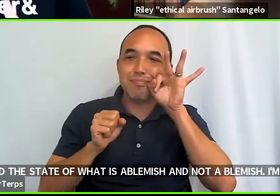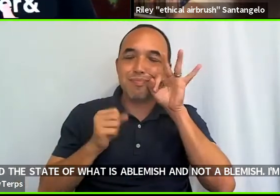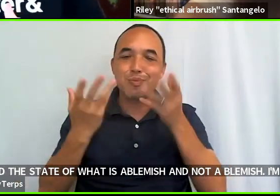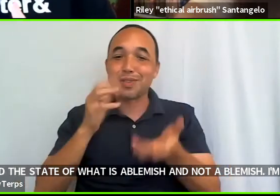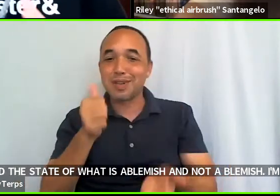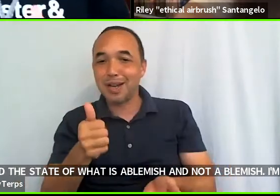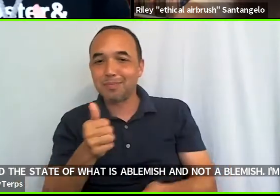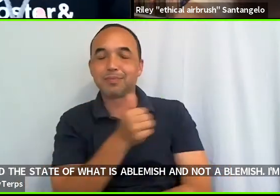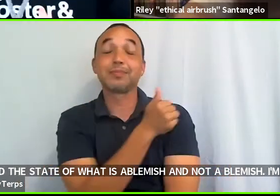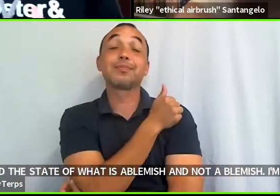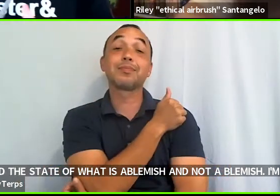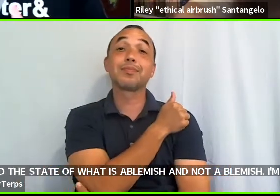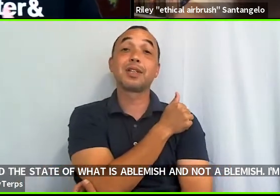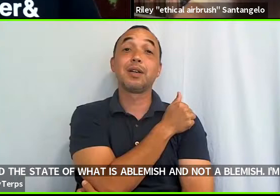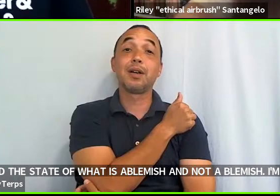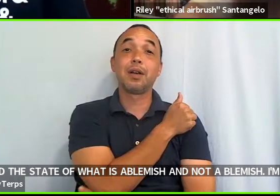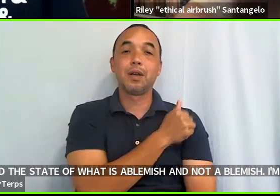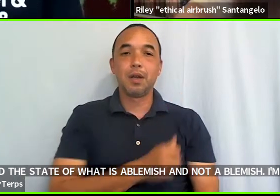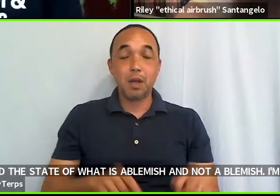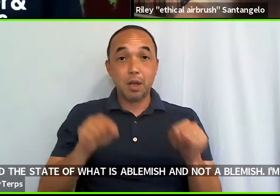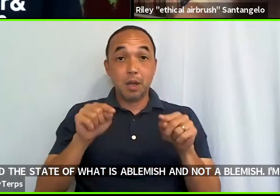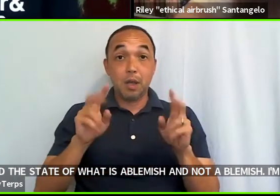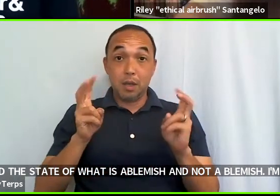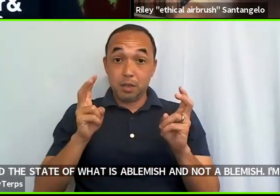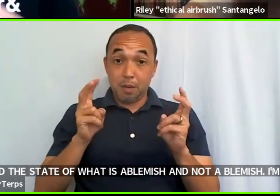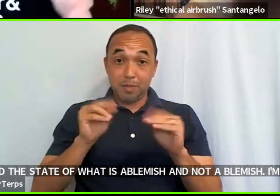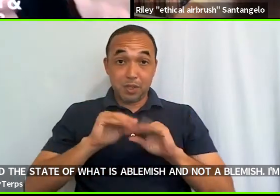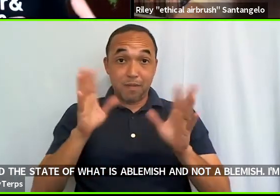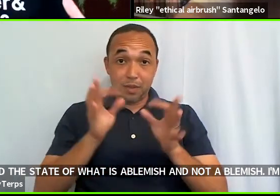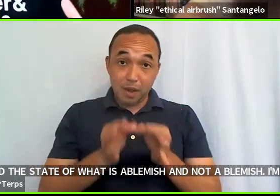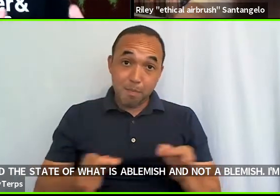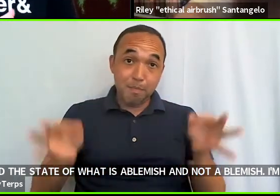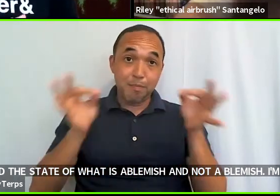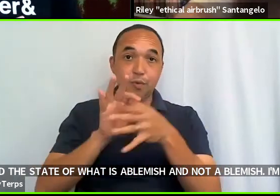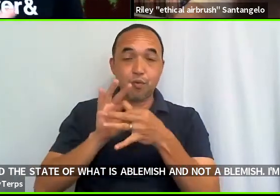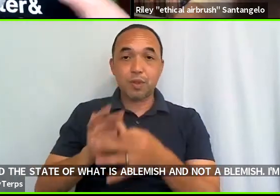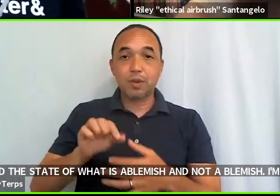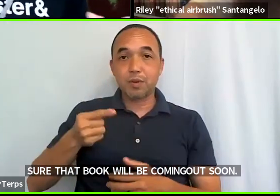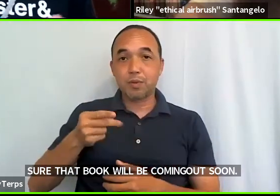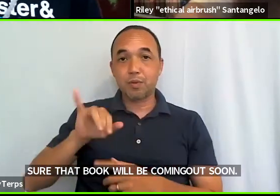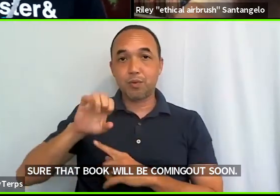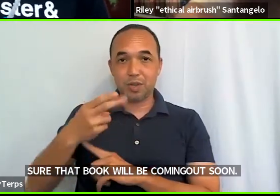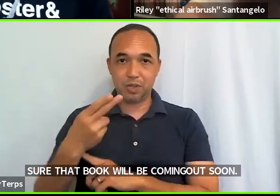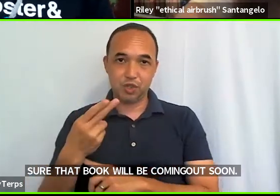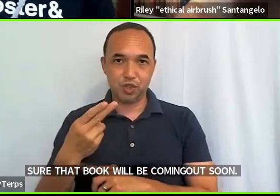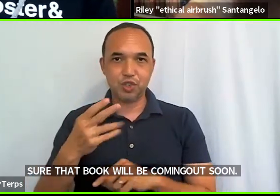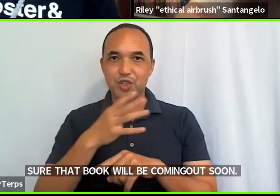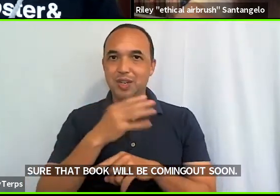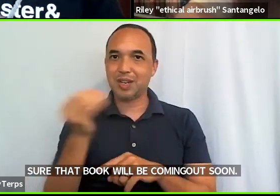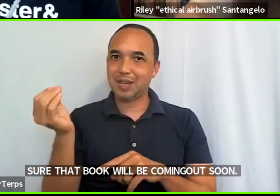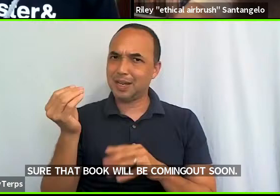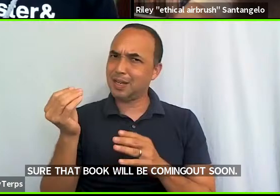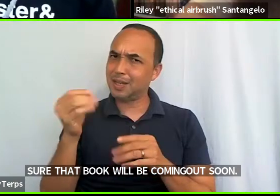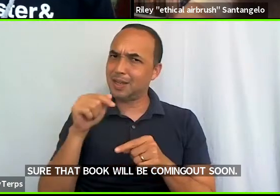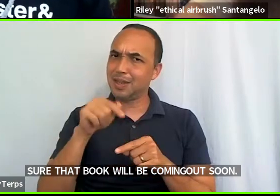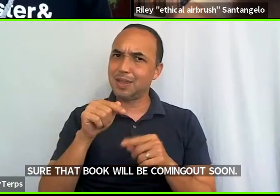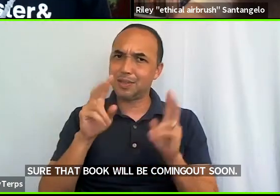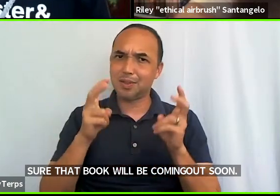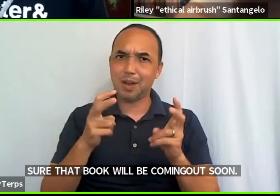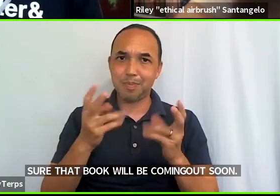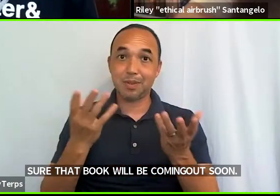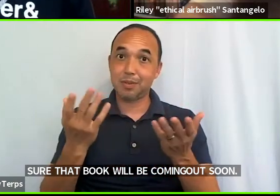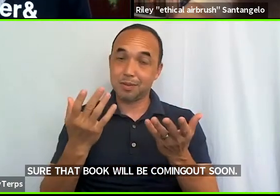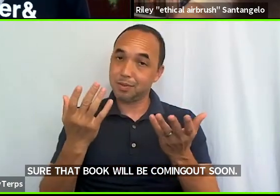This topic is obviously very important in GISH, and this topic is also very layered. Riley, you spent